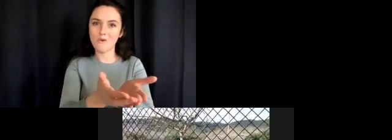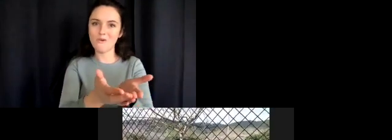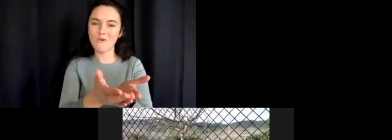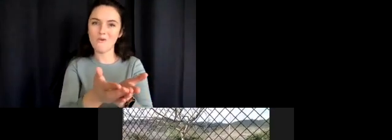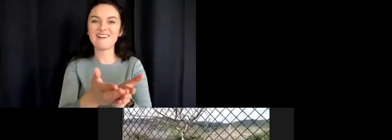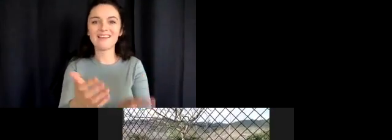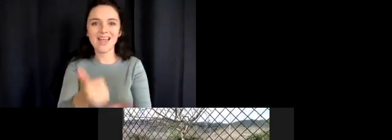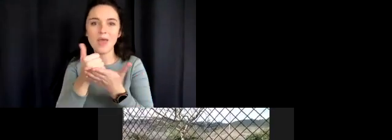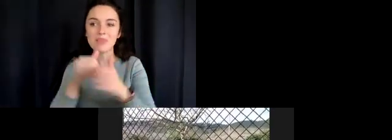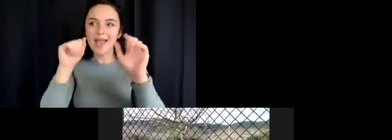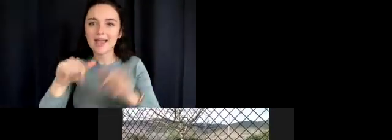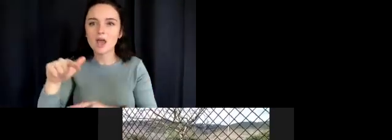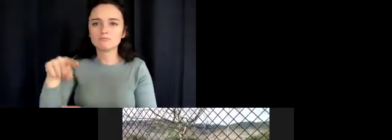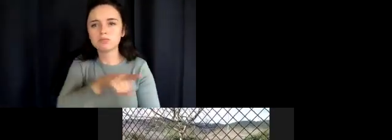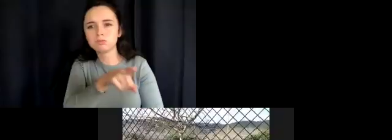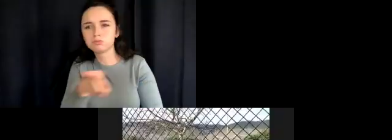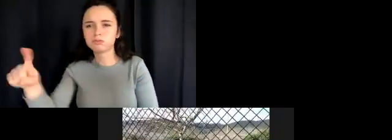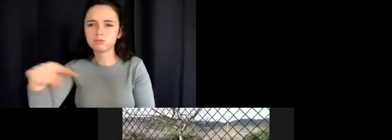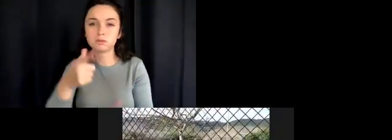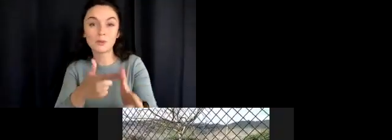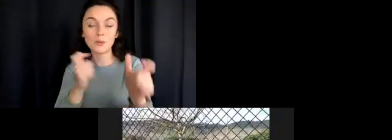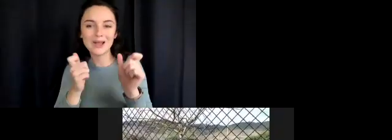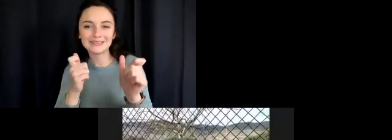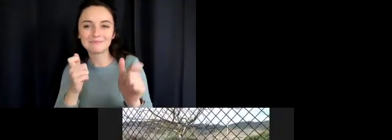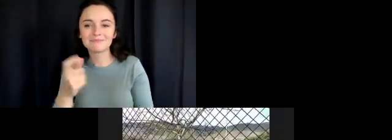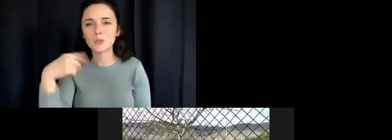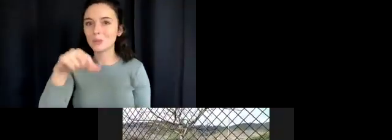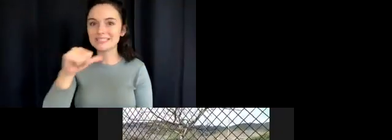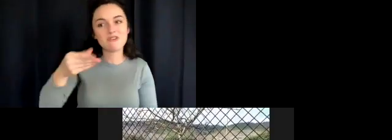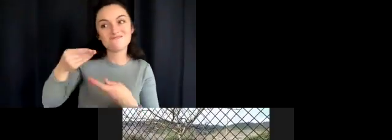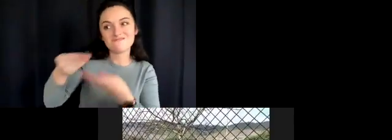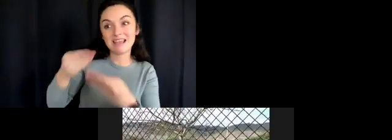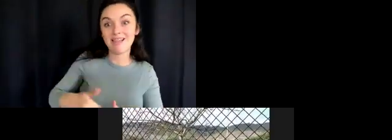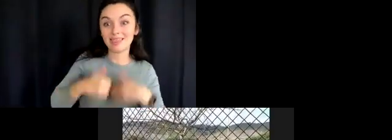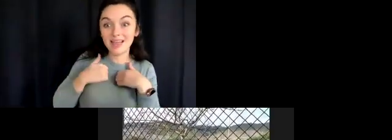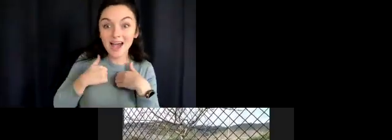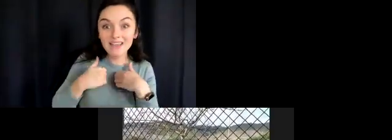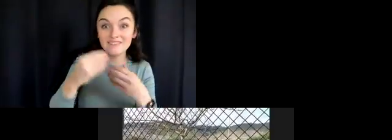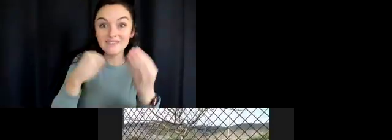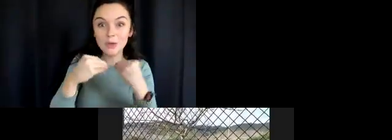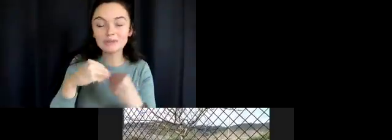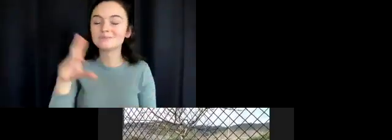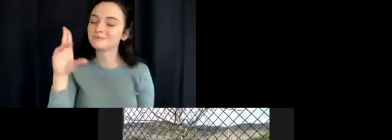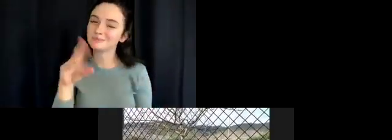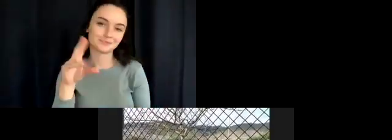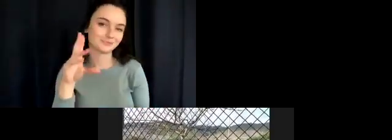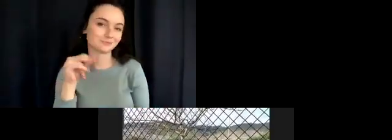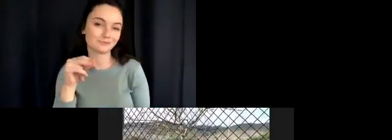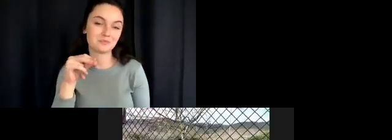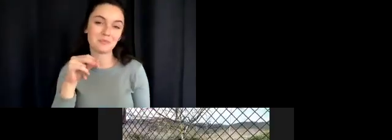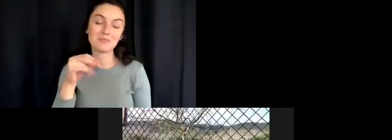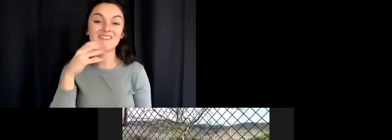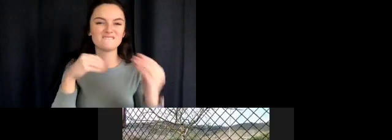an antelope. Now here at Wildlife Safari, we don't feed them anything that's alive. So they get all of their meats handed to them on a platter pretty